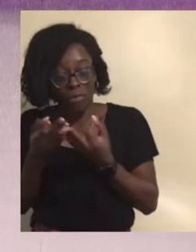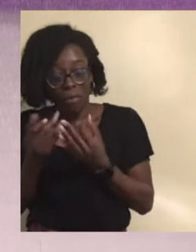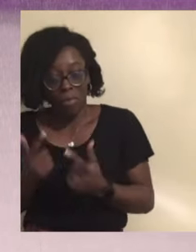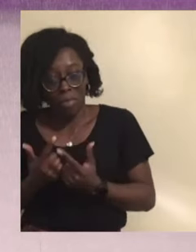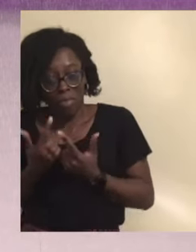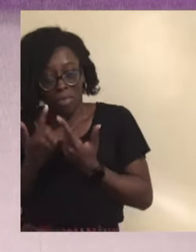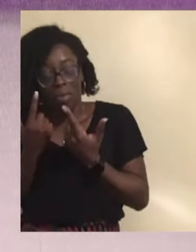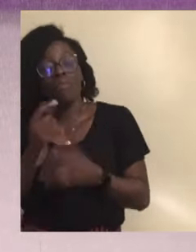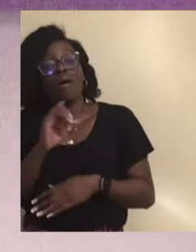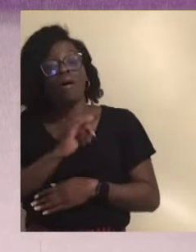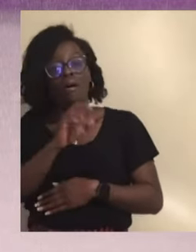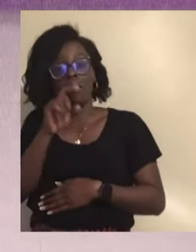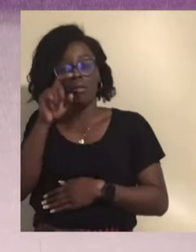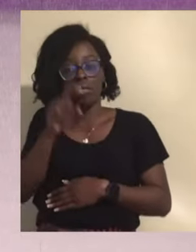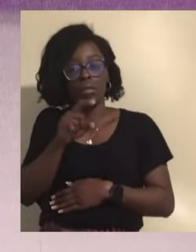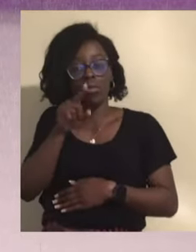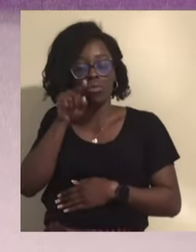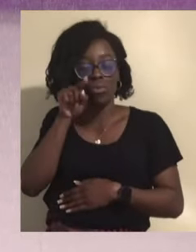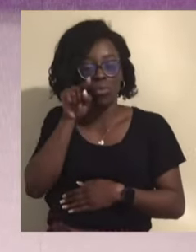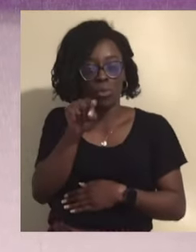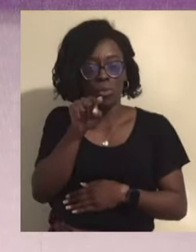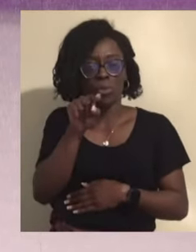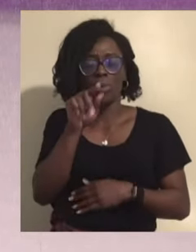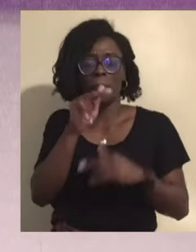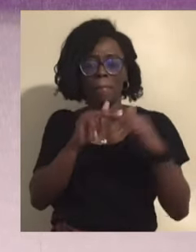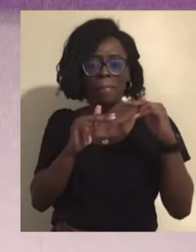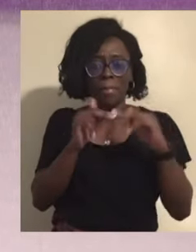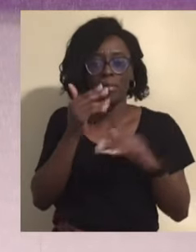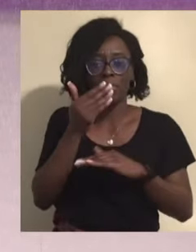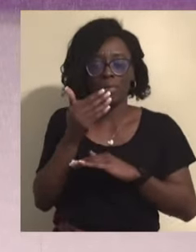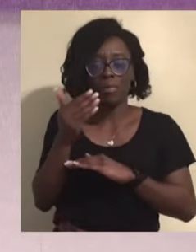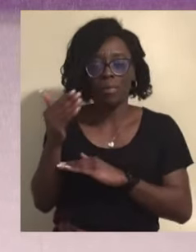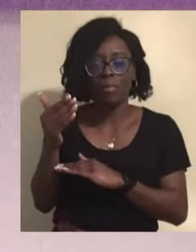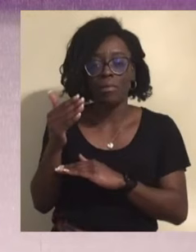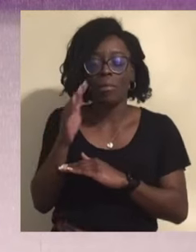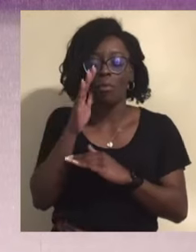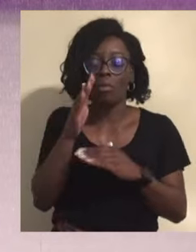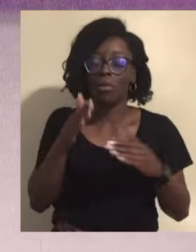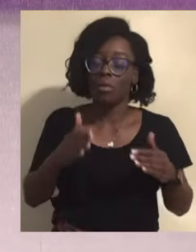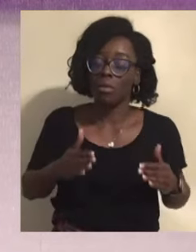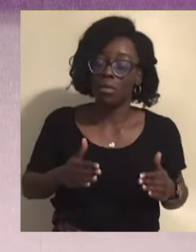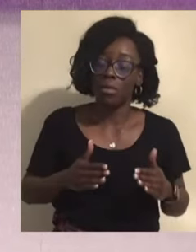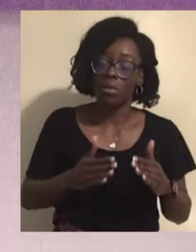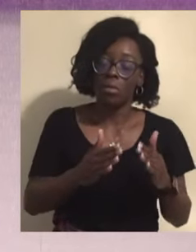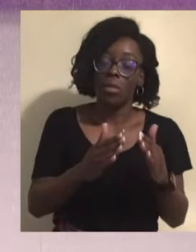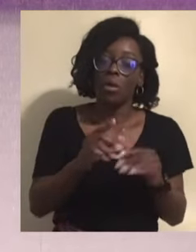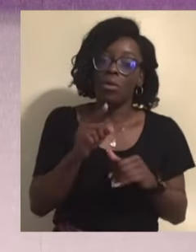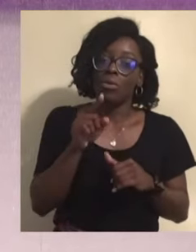build something that is going to allow you to float in a flood.